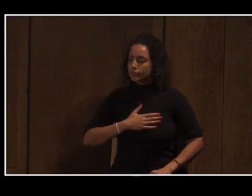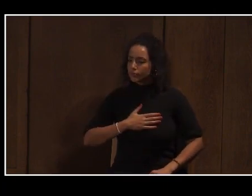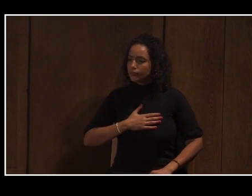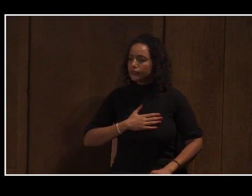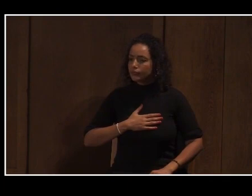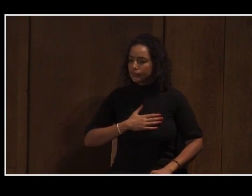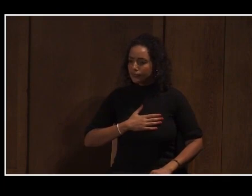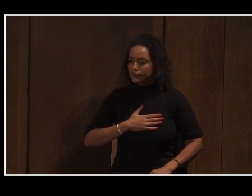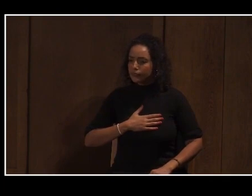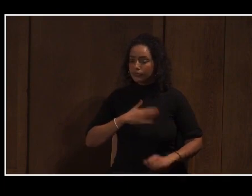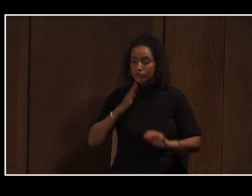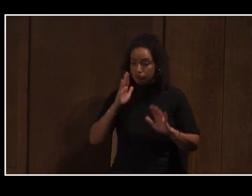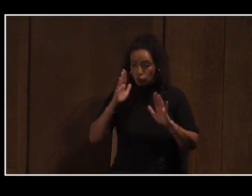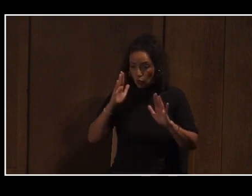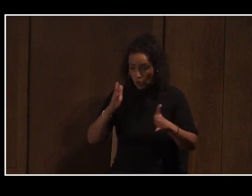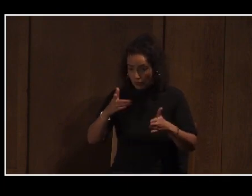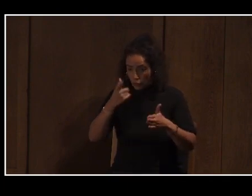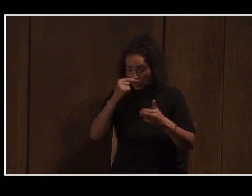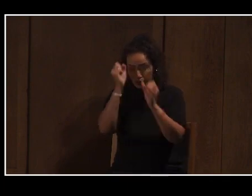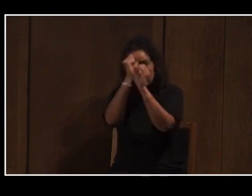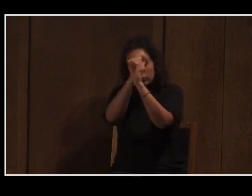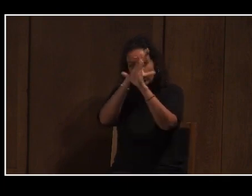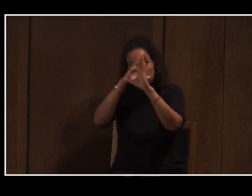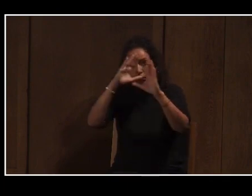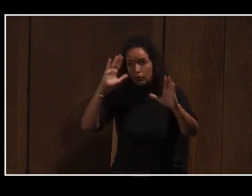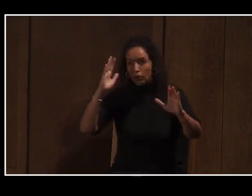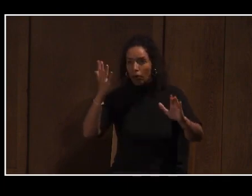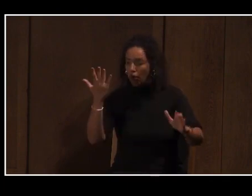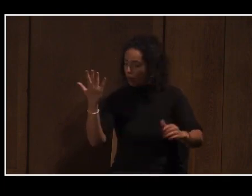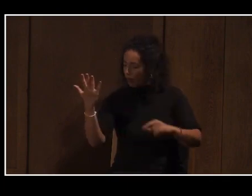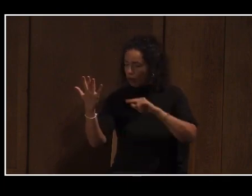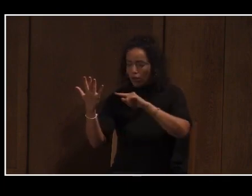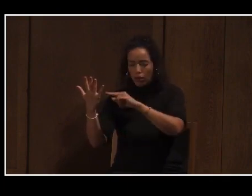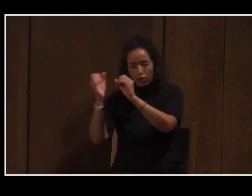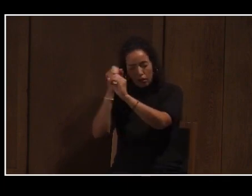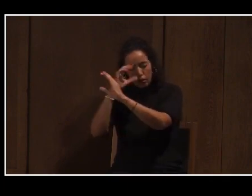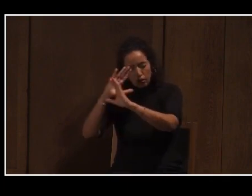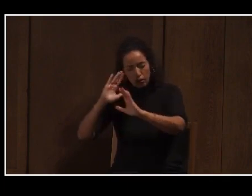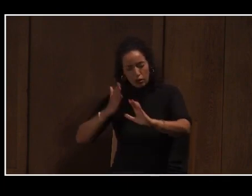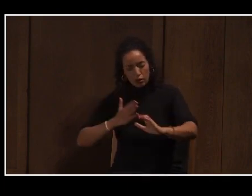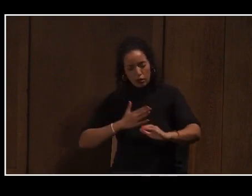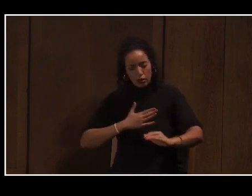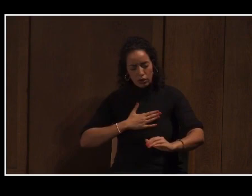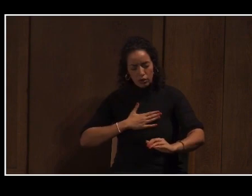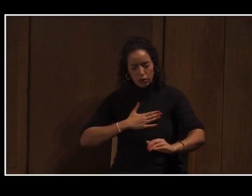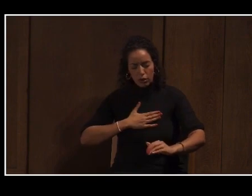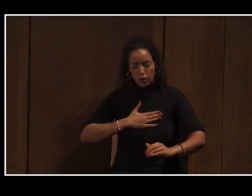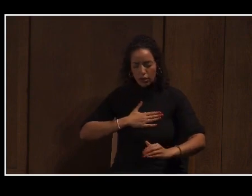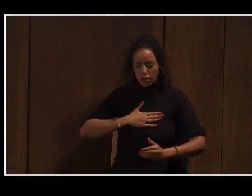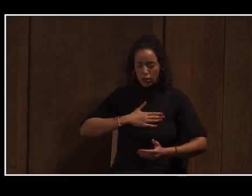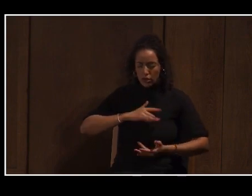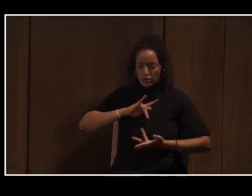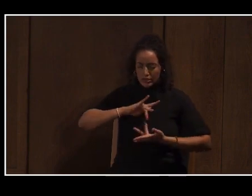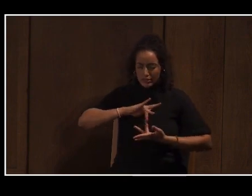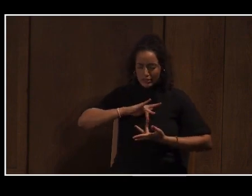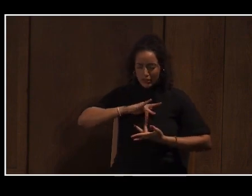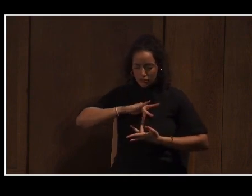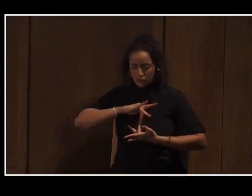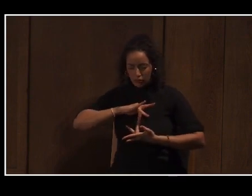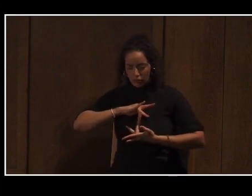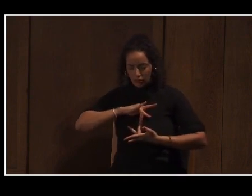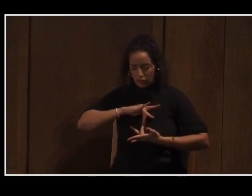your hand at the center of your body. And we're centering in our